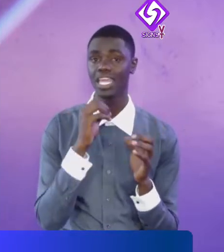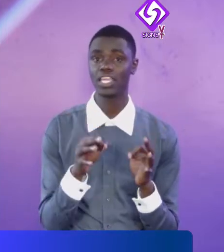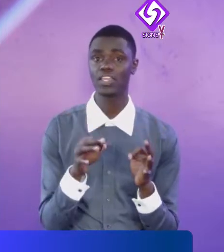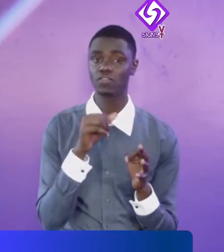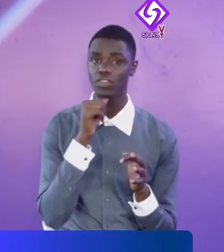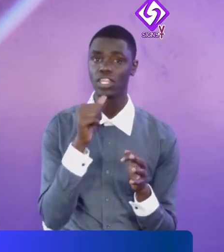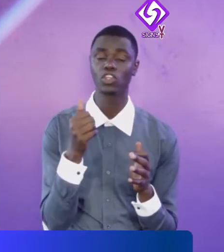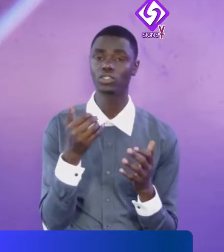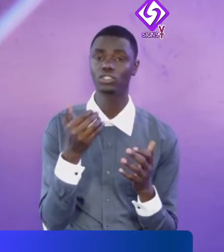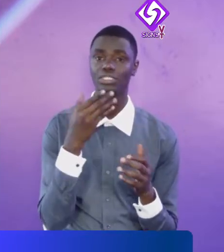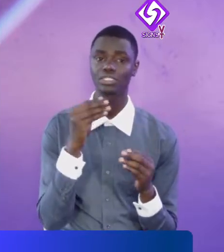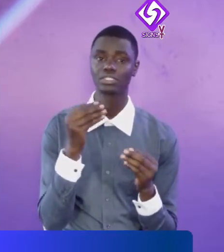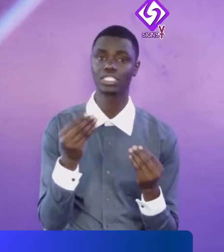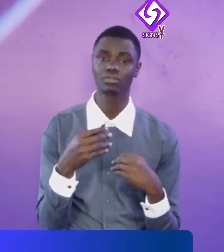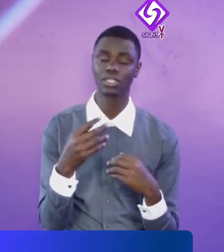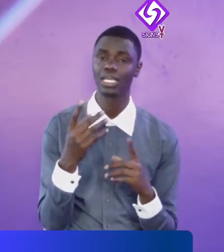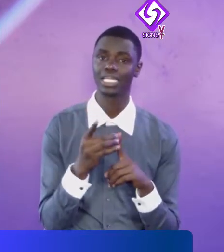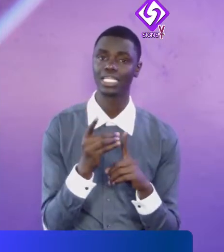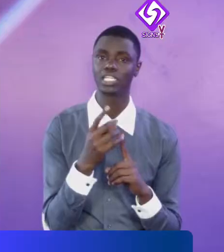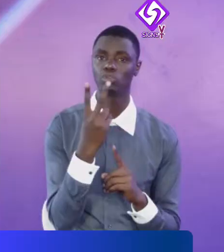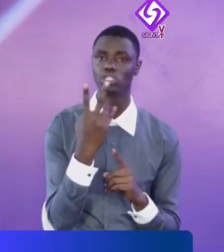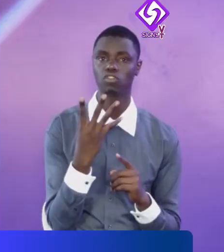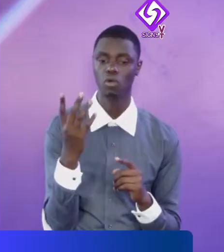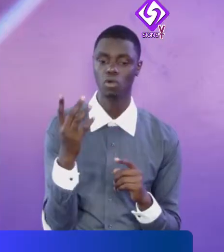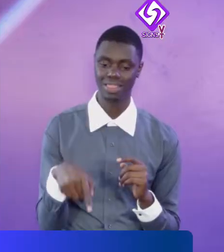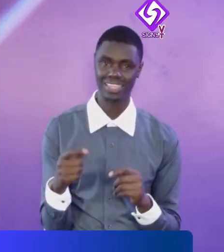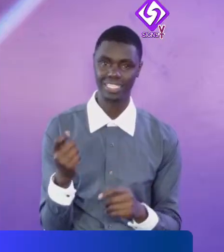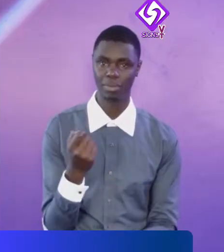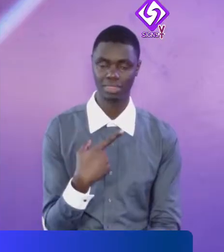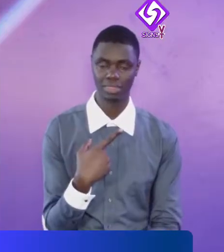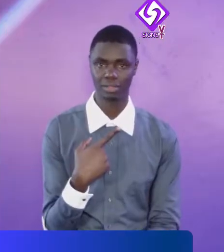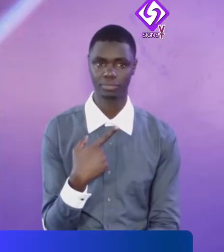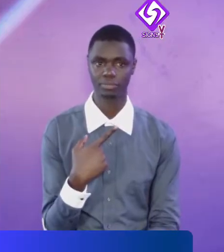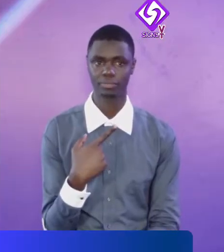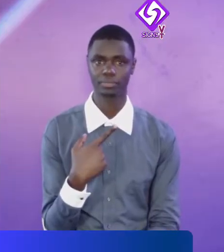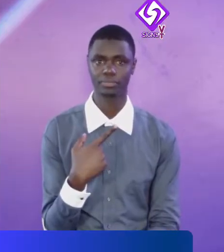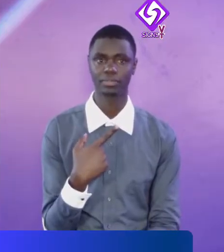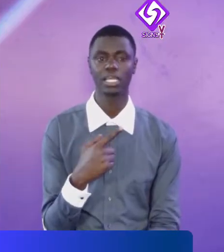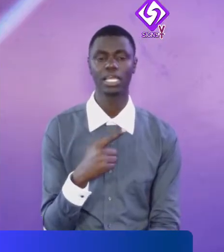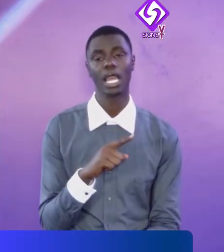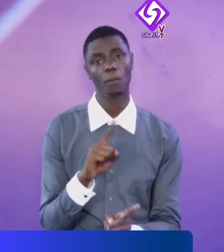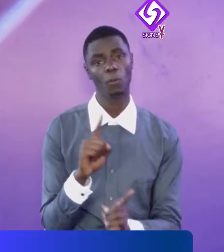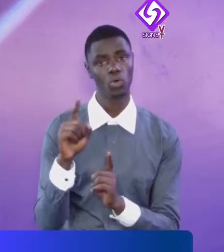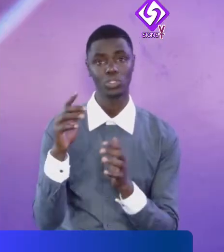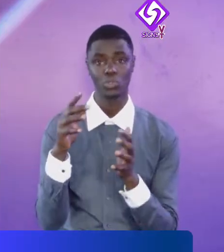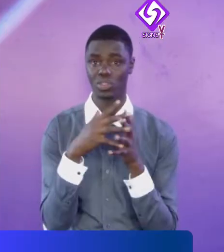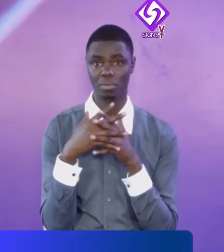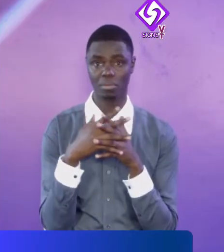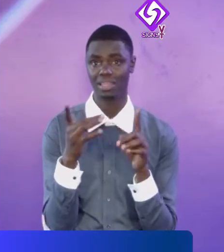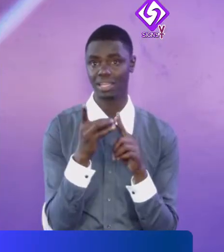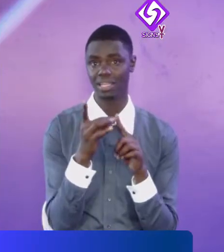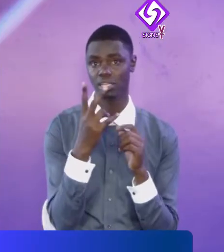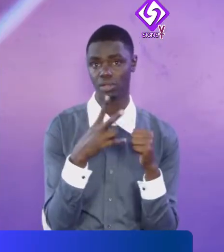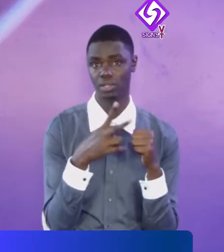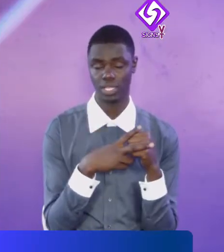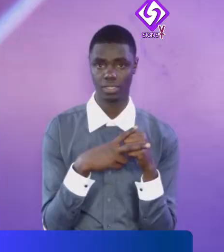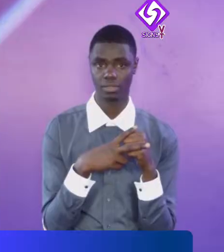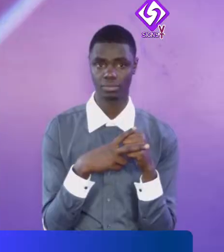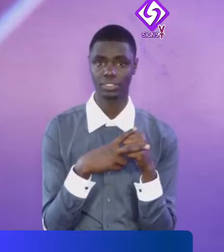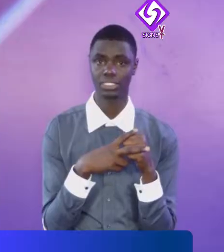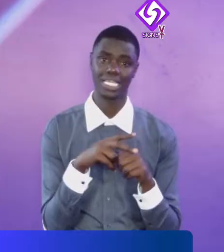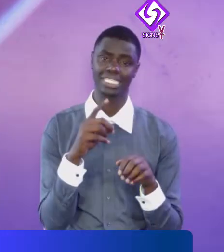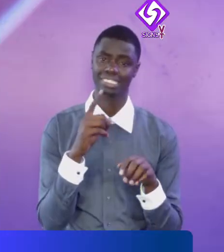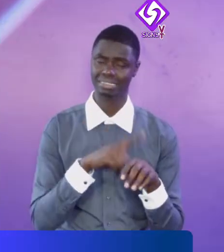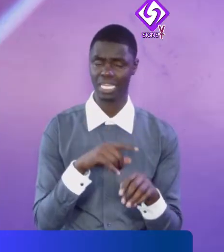to us by 24th of this month, you get me? I'm going to the US on 27th. When